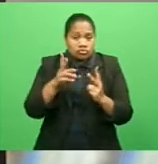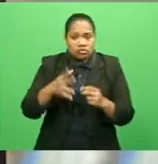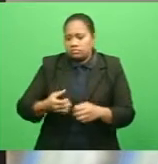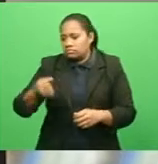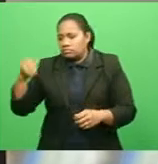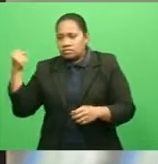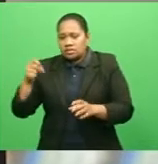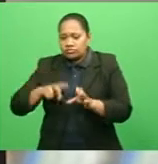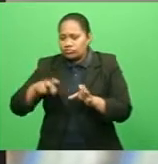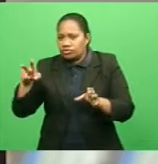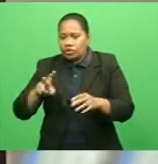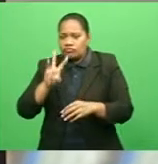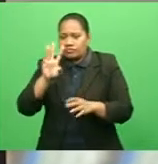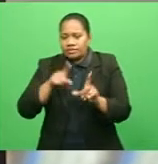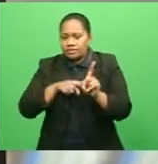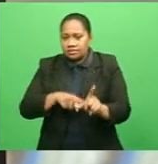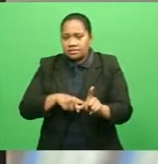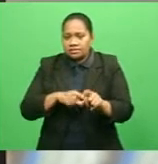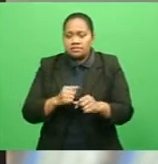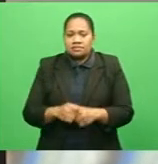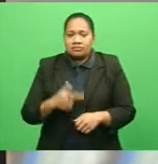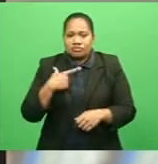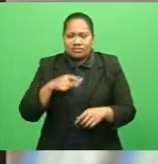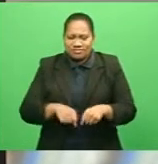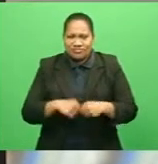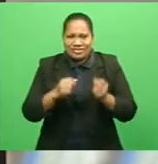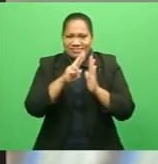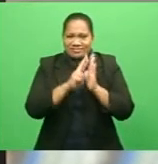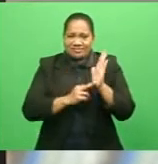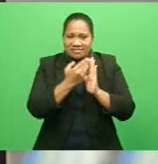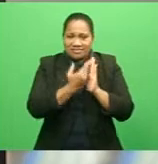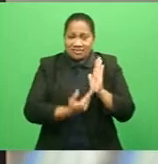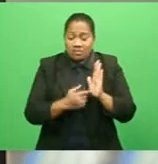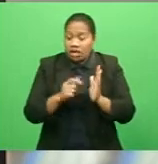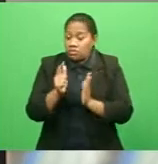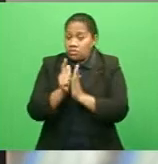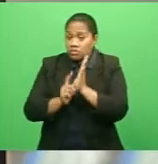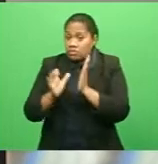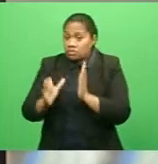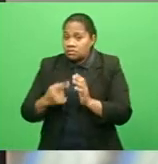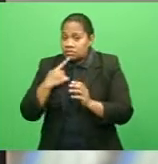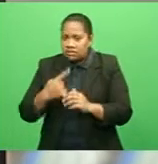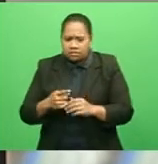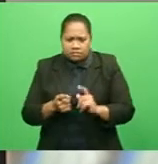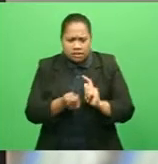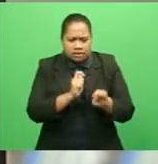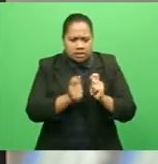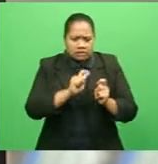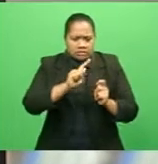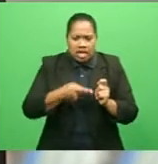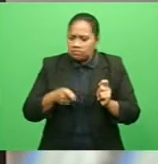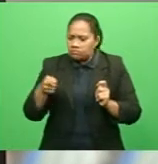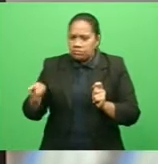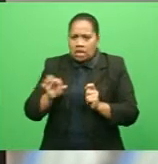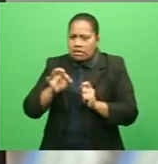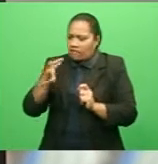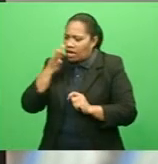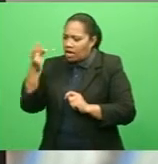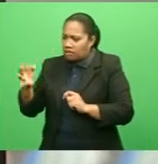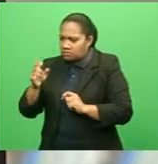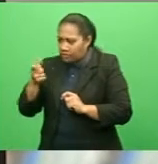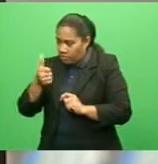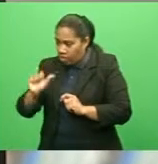they are repeat offenders. However, their lawyer Abe Singh claims tests were done without the consent of the 2 players. Aquila Dama